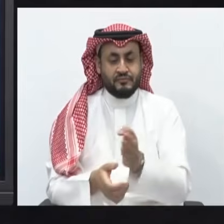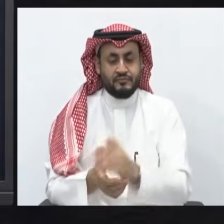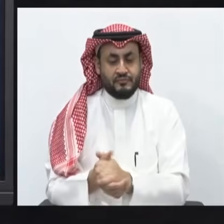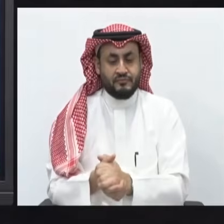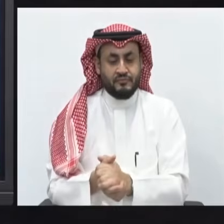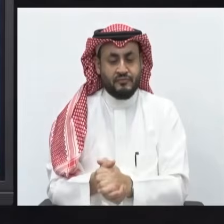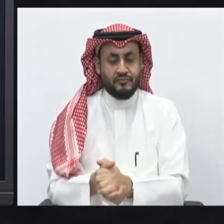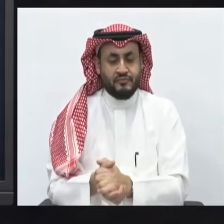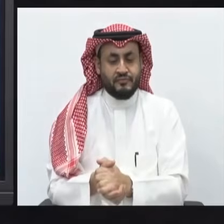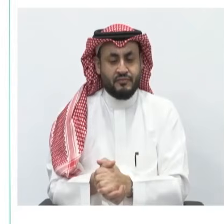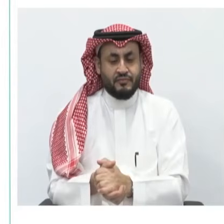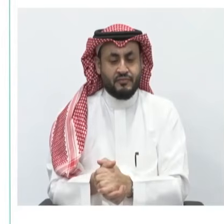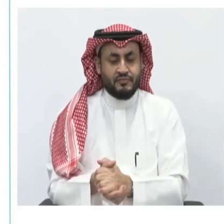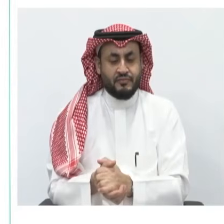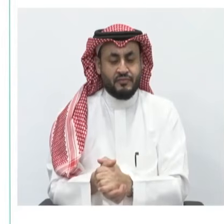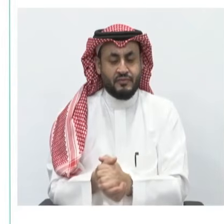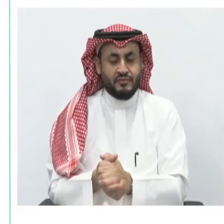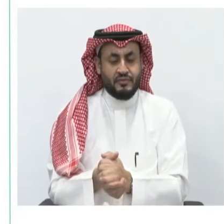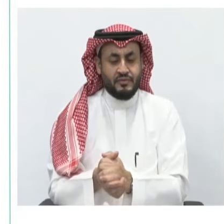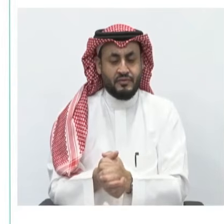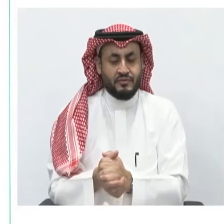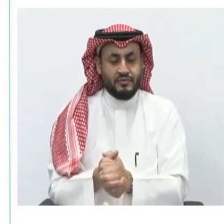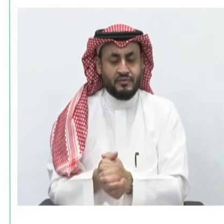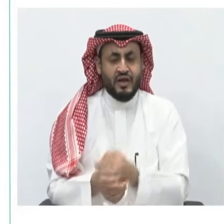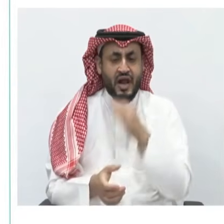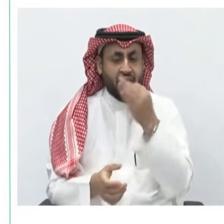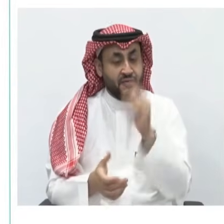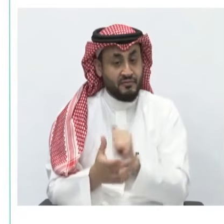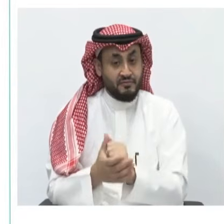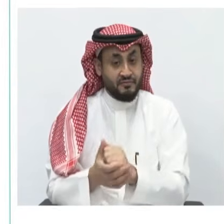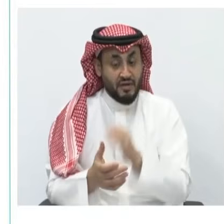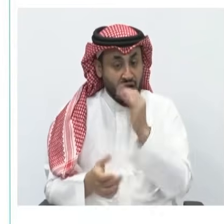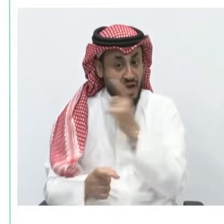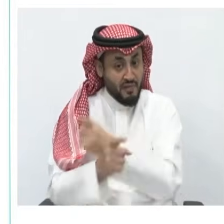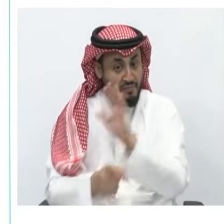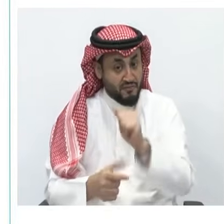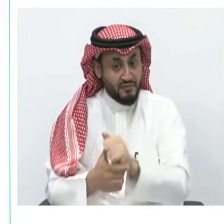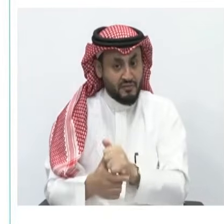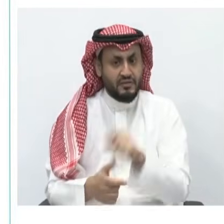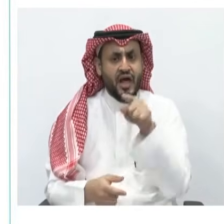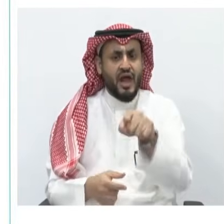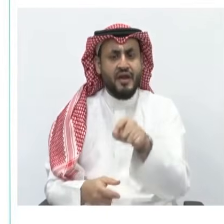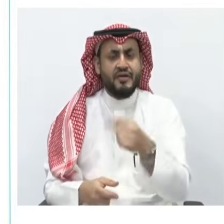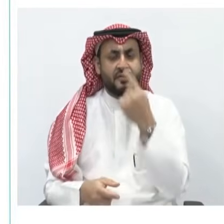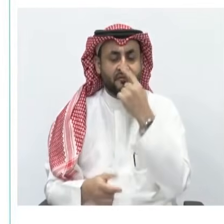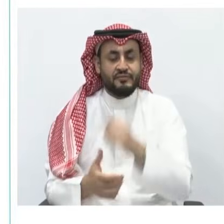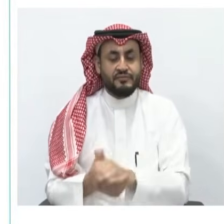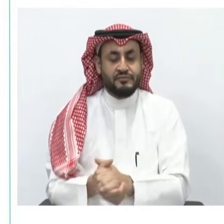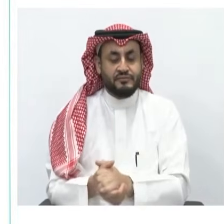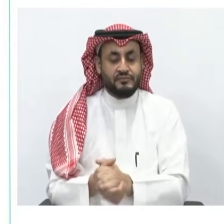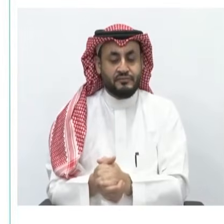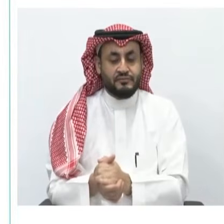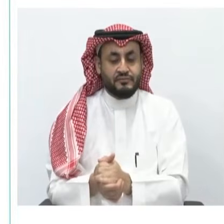don't say the teacher says, I don't say the teacher says, I just touch your nose. Okay,